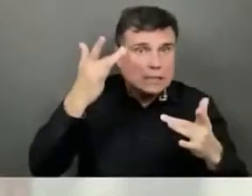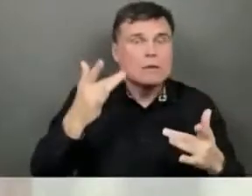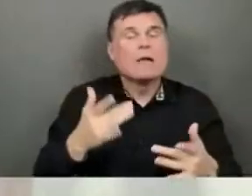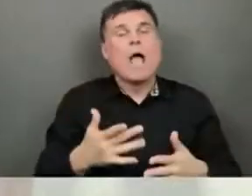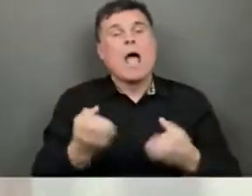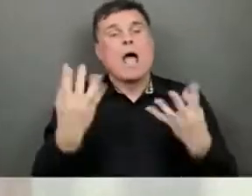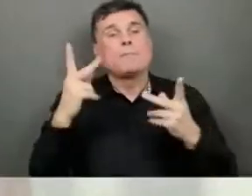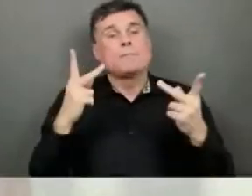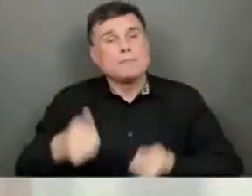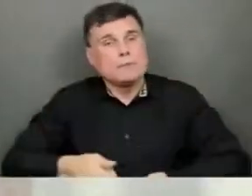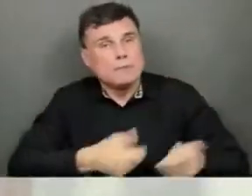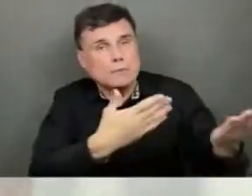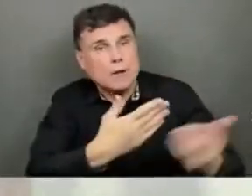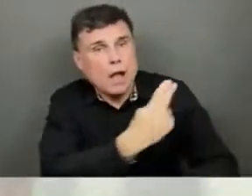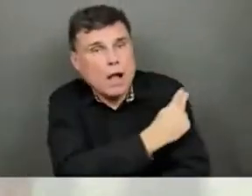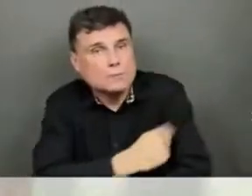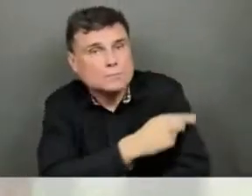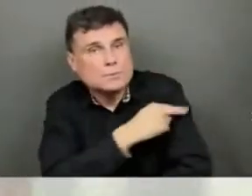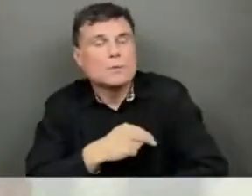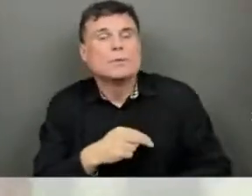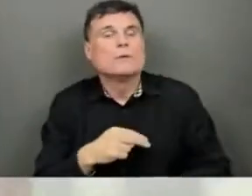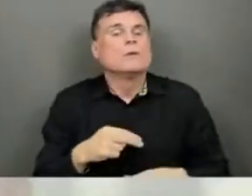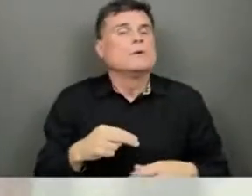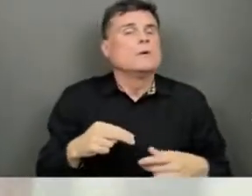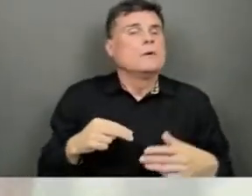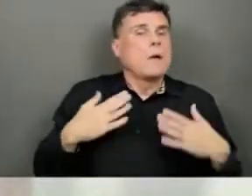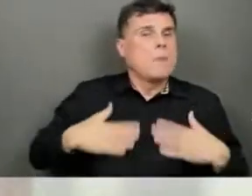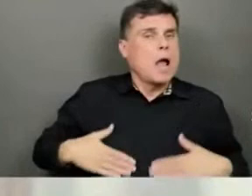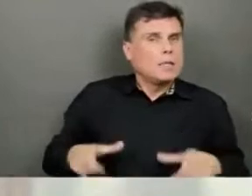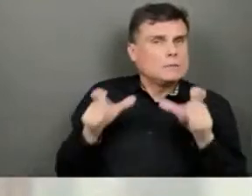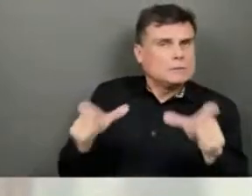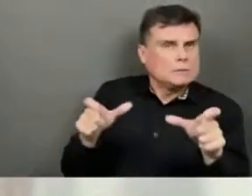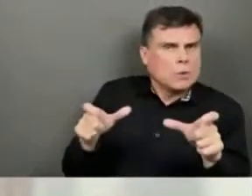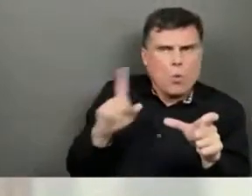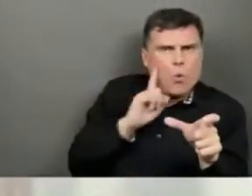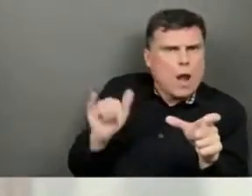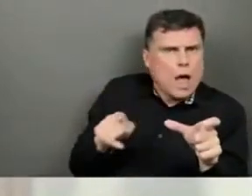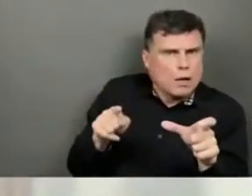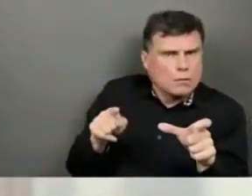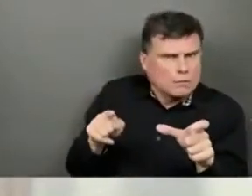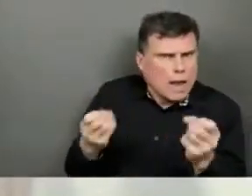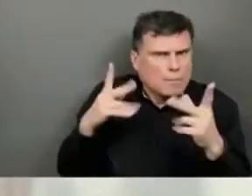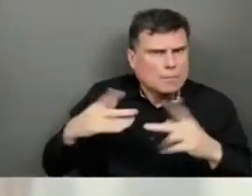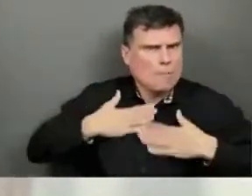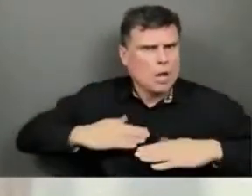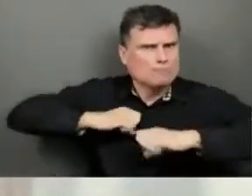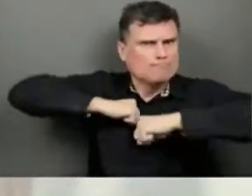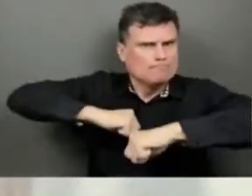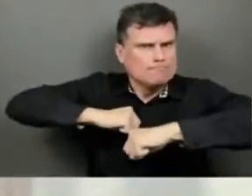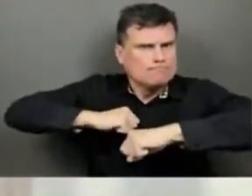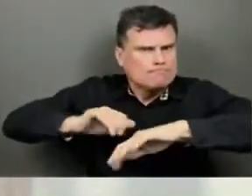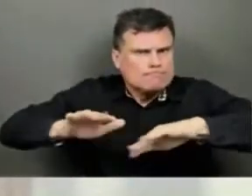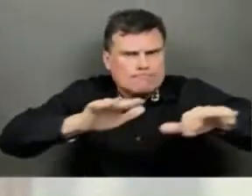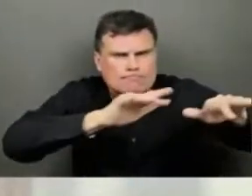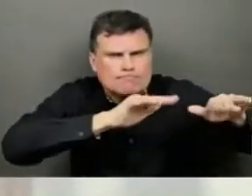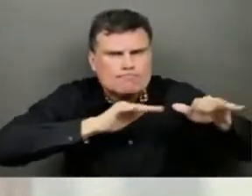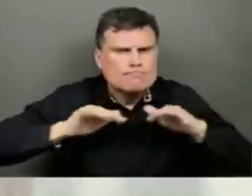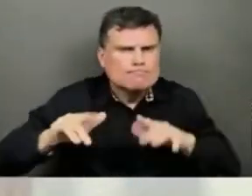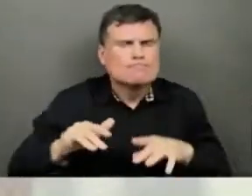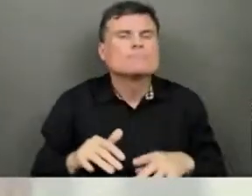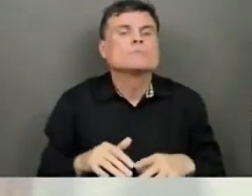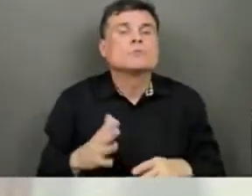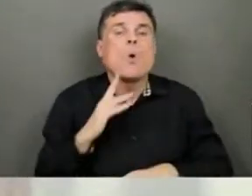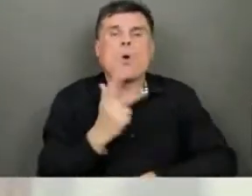and find that best place of where we can provide the maximum protection for those who need it in this coming